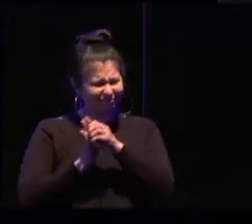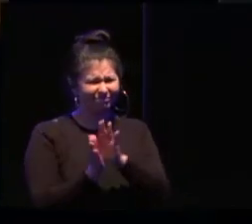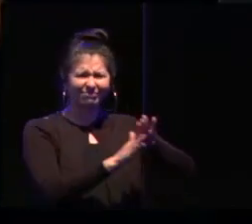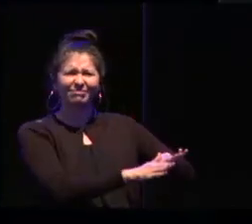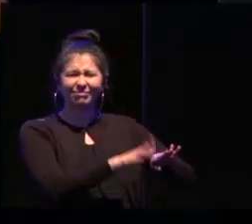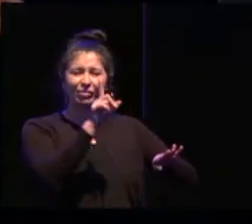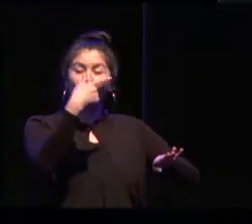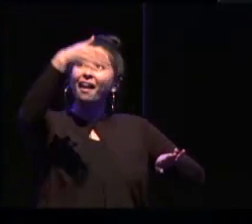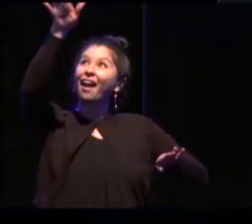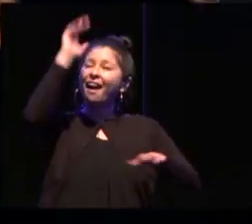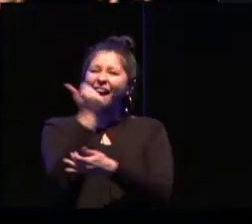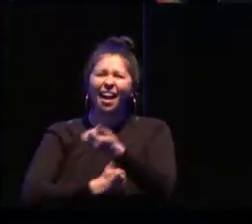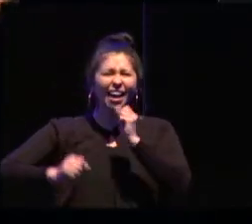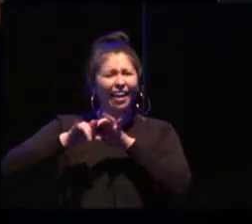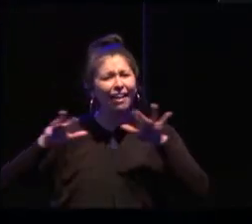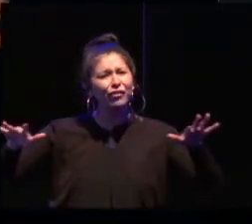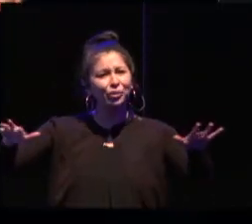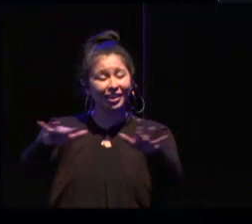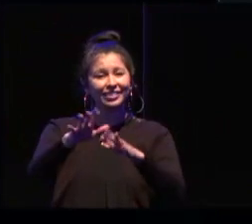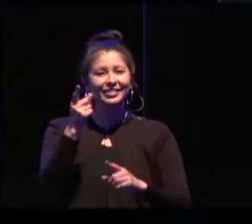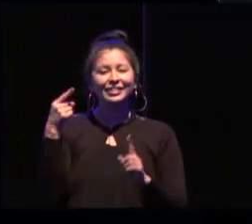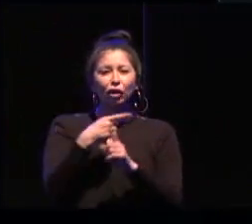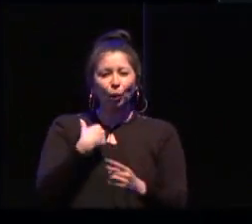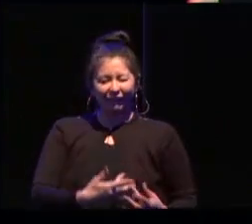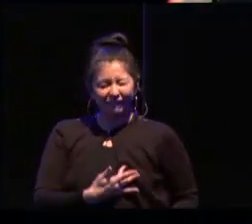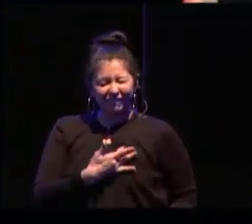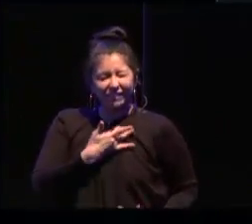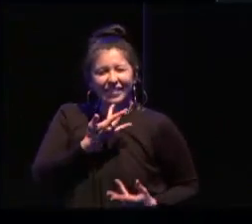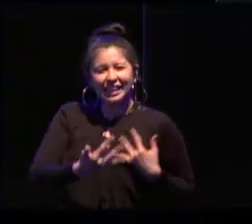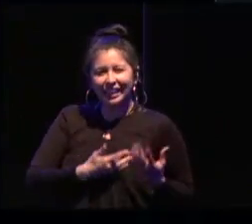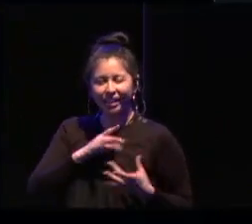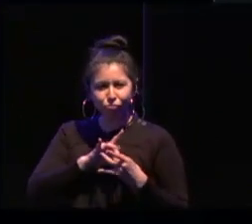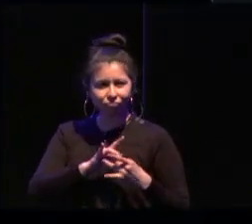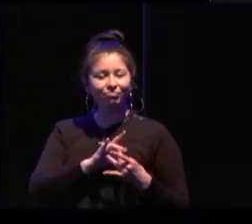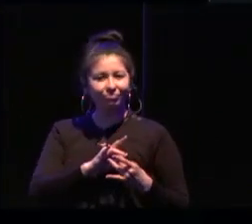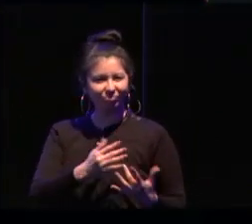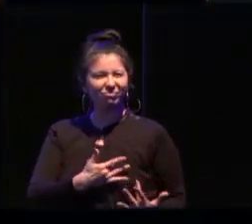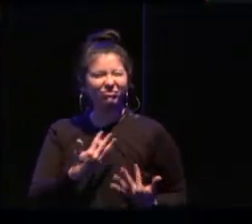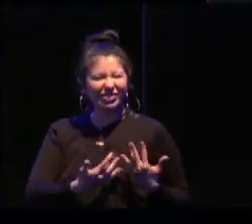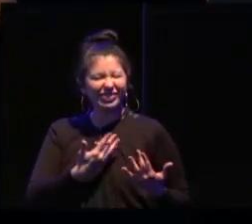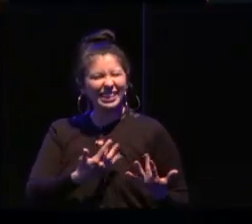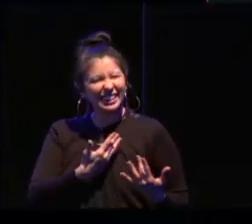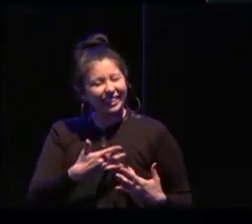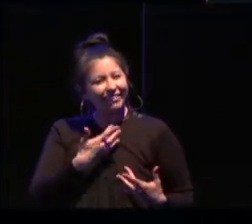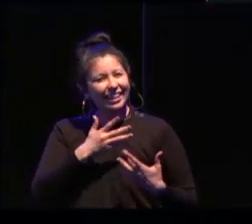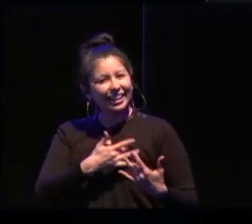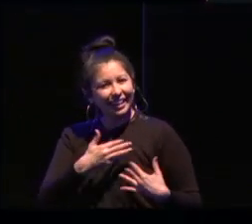but God everywhere. And so we feel into that. Let us feel into